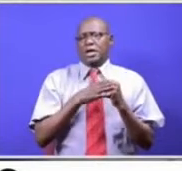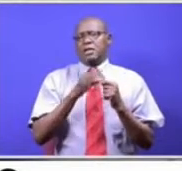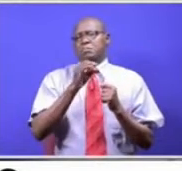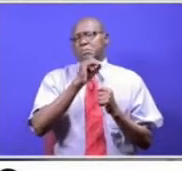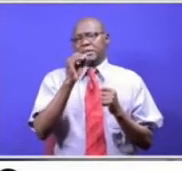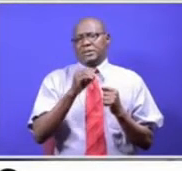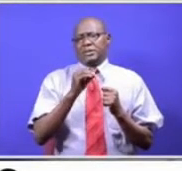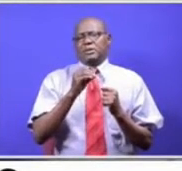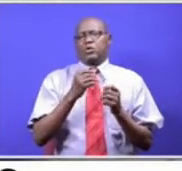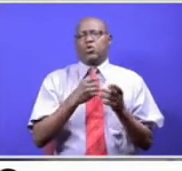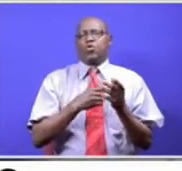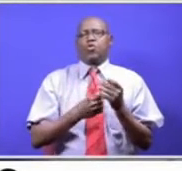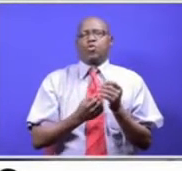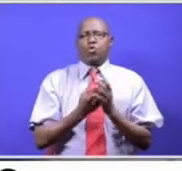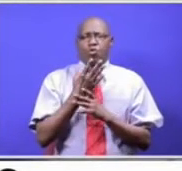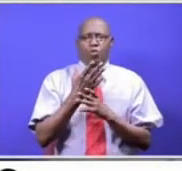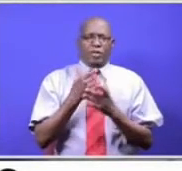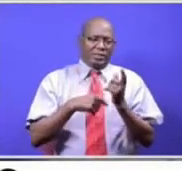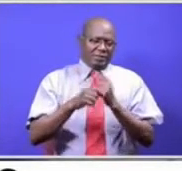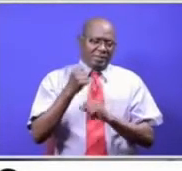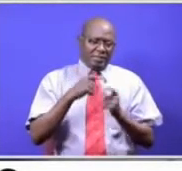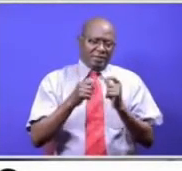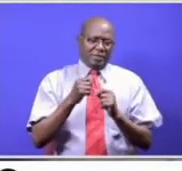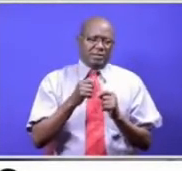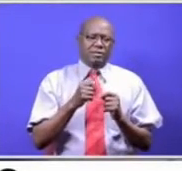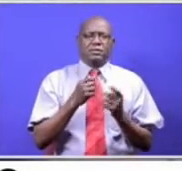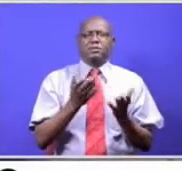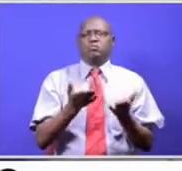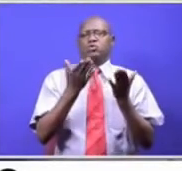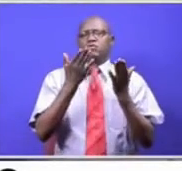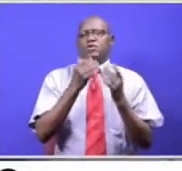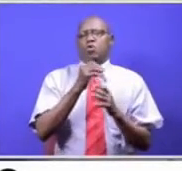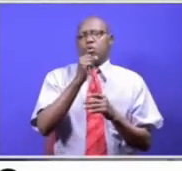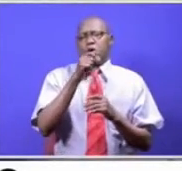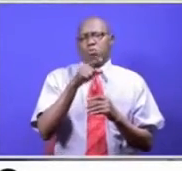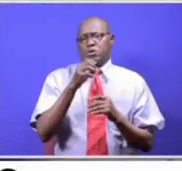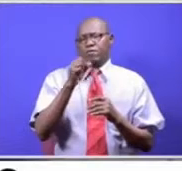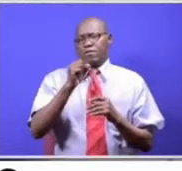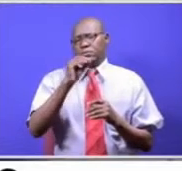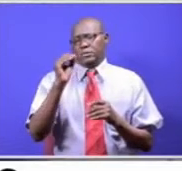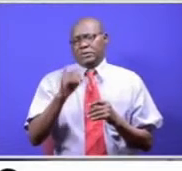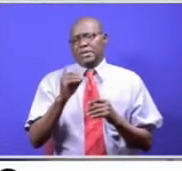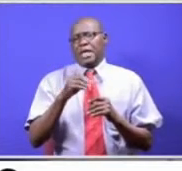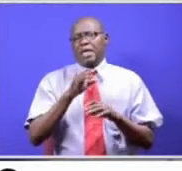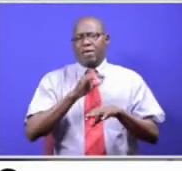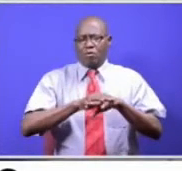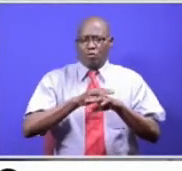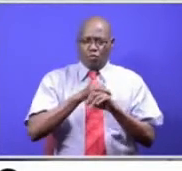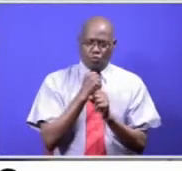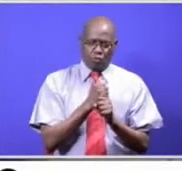in sales and a notable improvement of 1.5% in system efficiency to